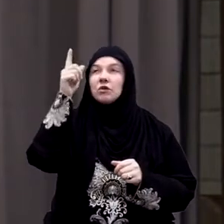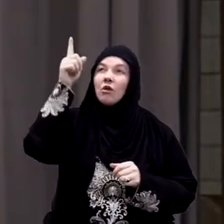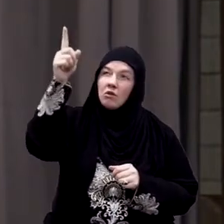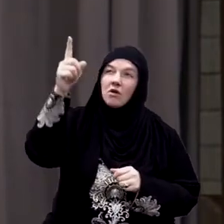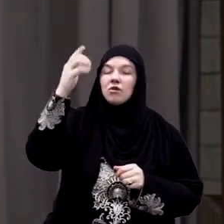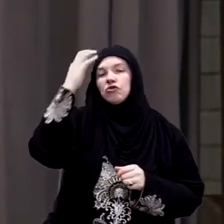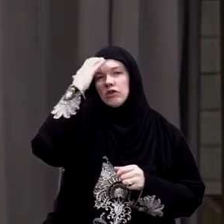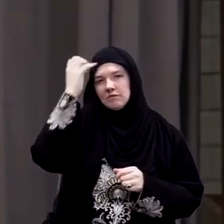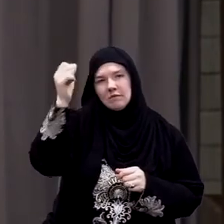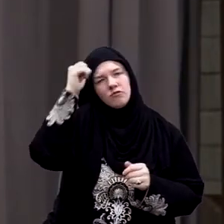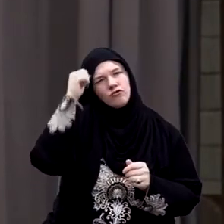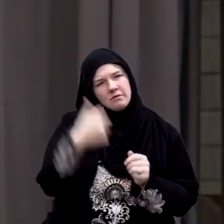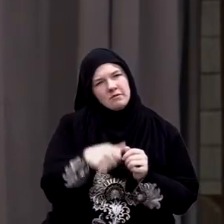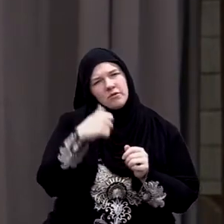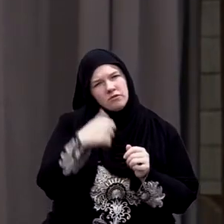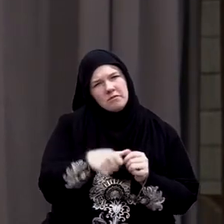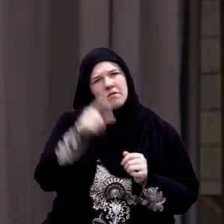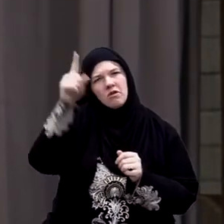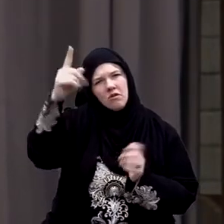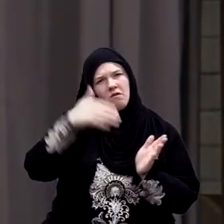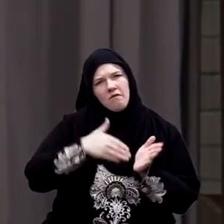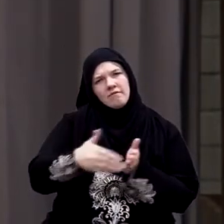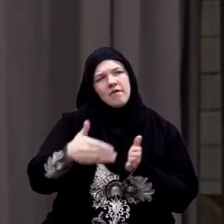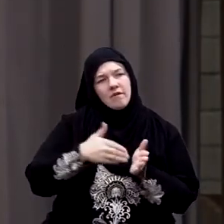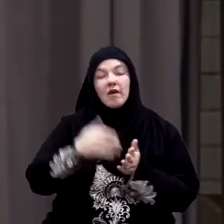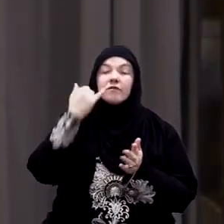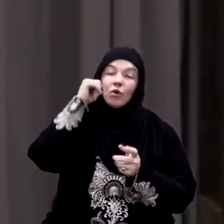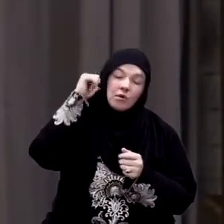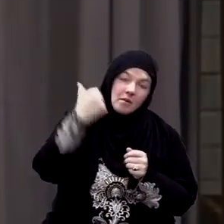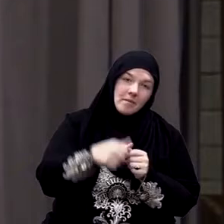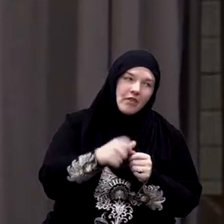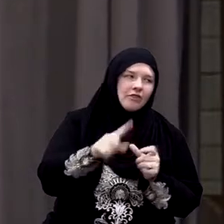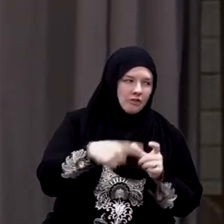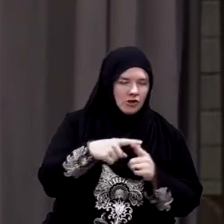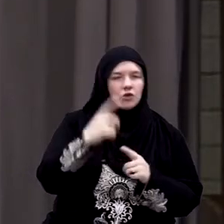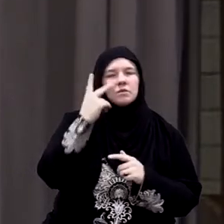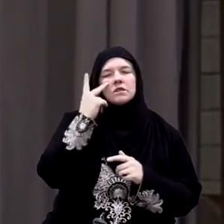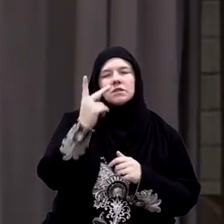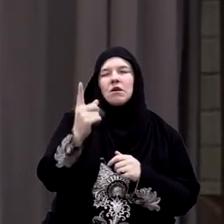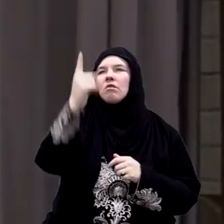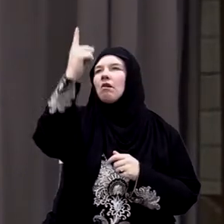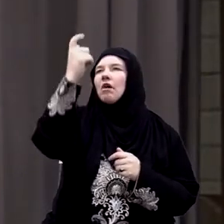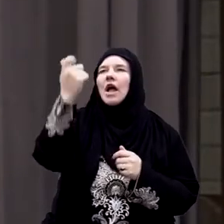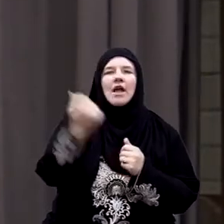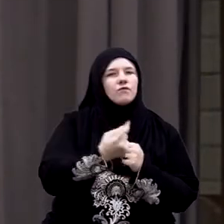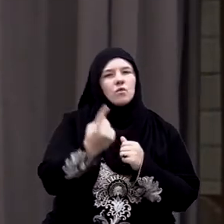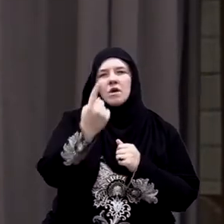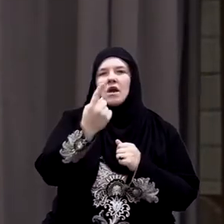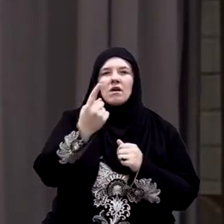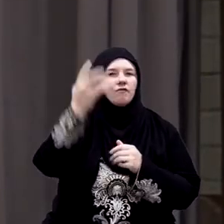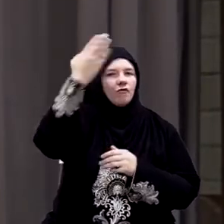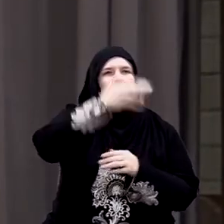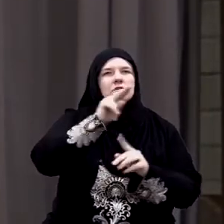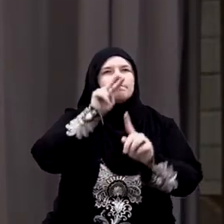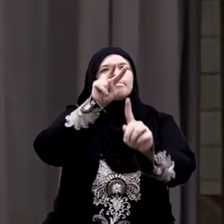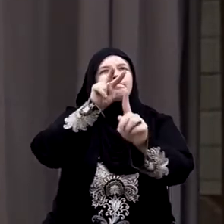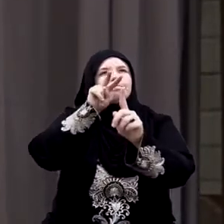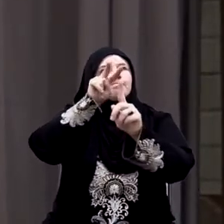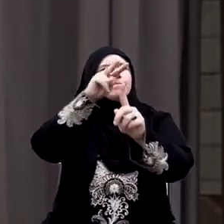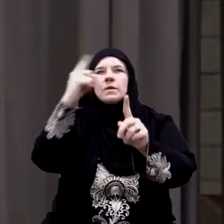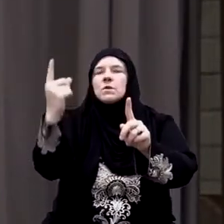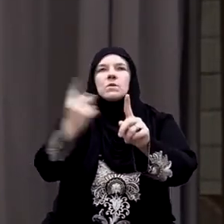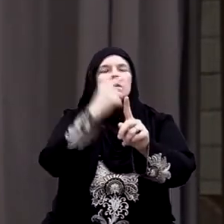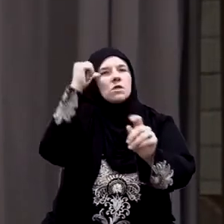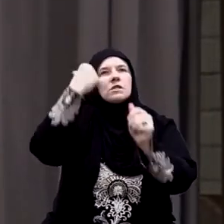memorizing means remembering Allah, then you will find Allah always ahead of you, always in front of